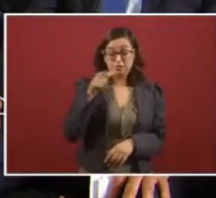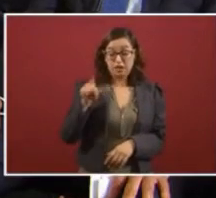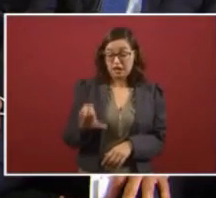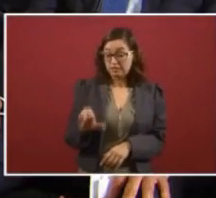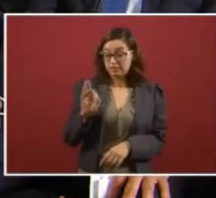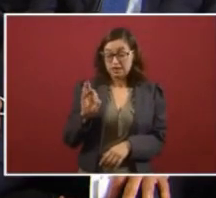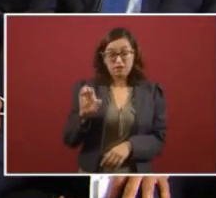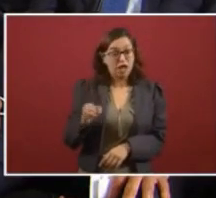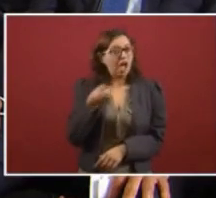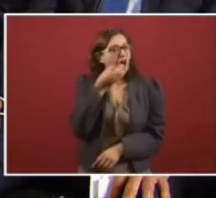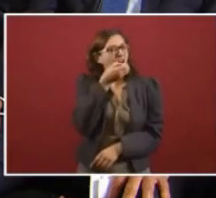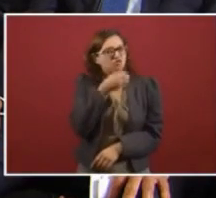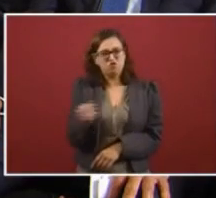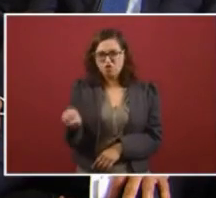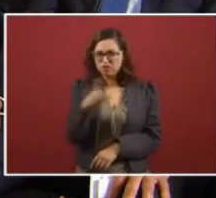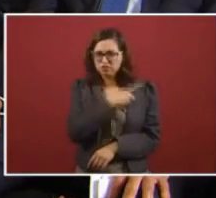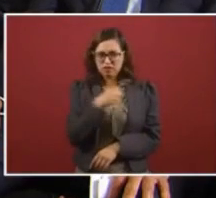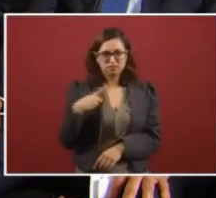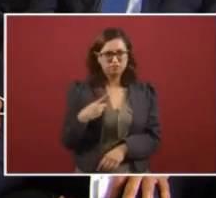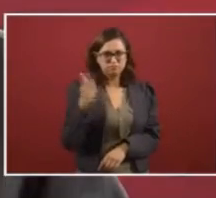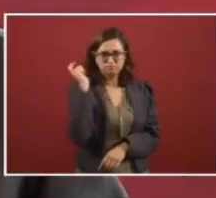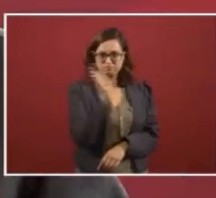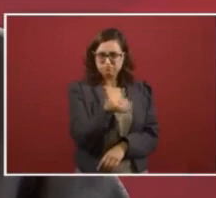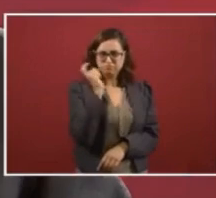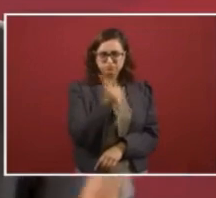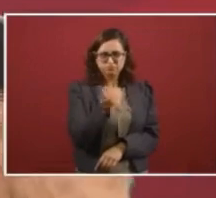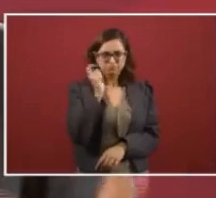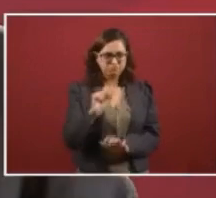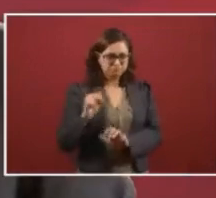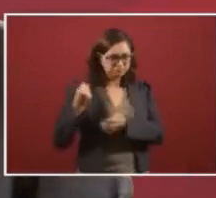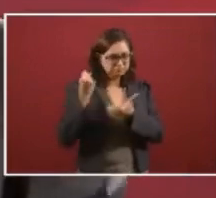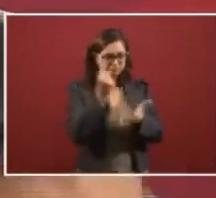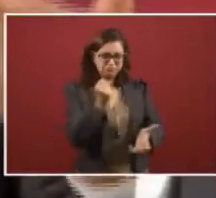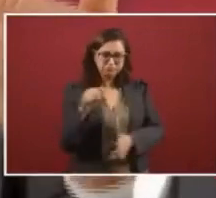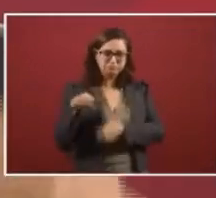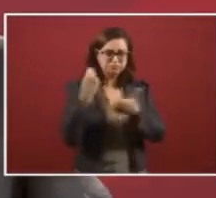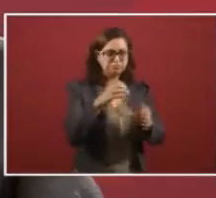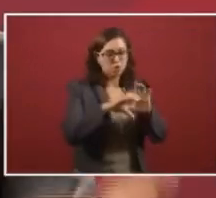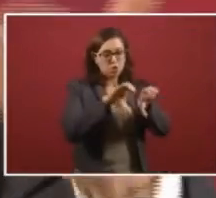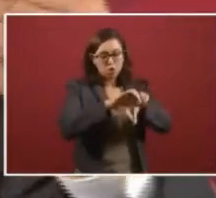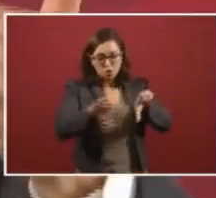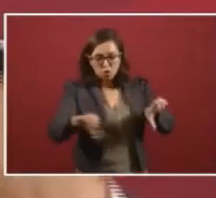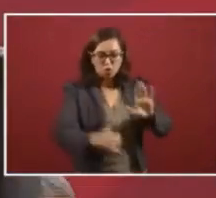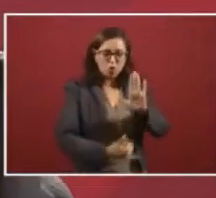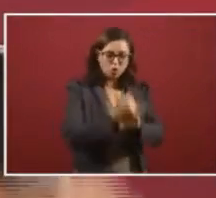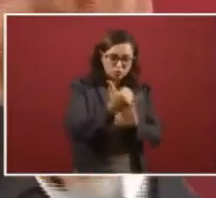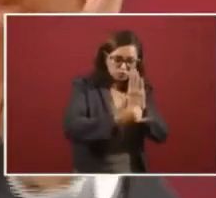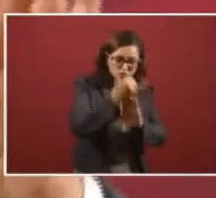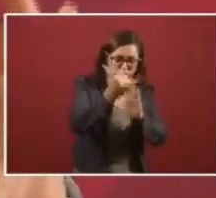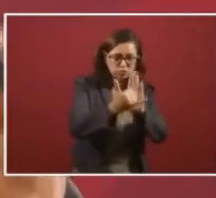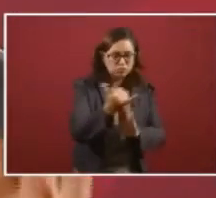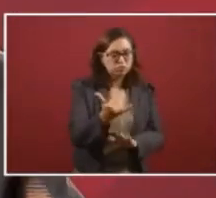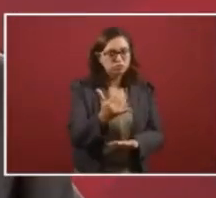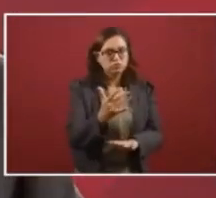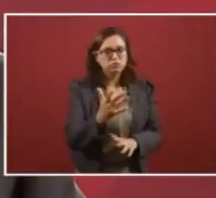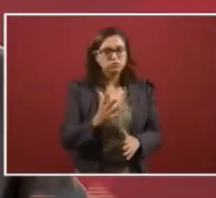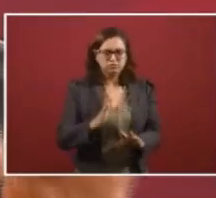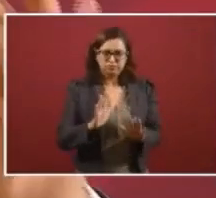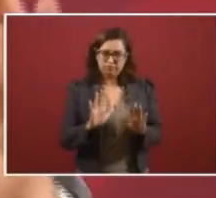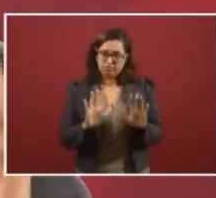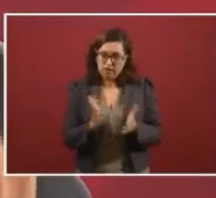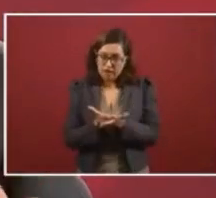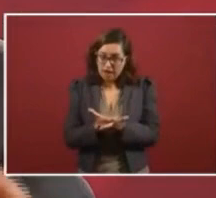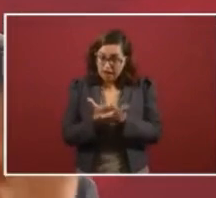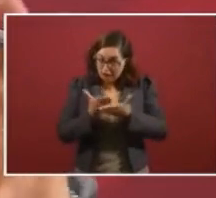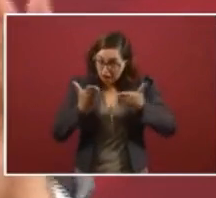a responsibility of the CFE to continue to pay on the duct will now pass to